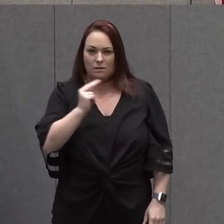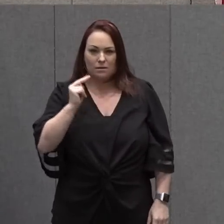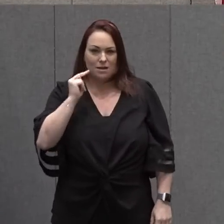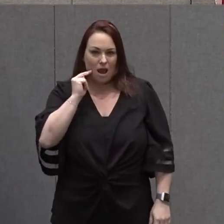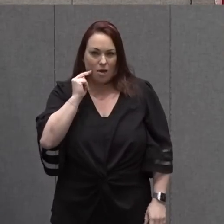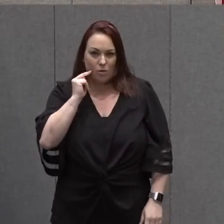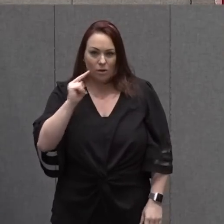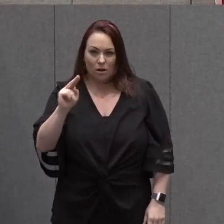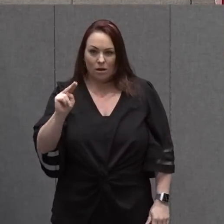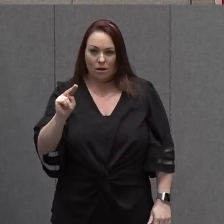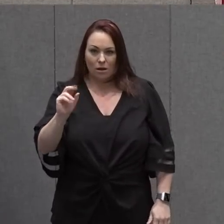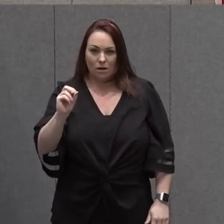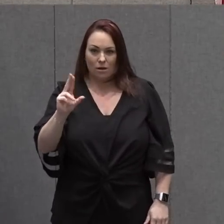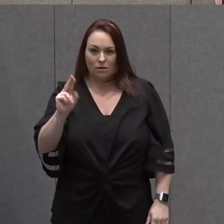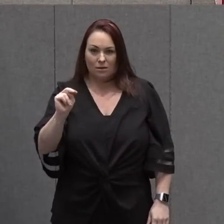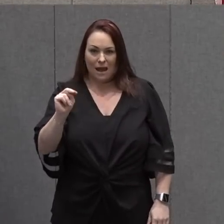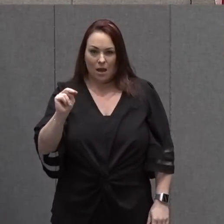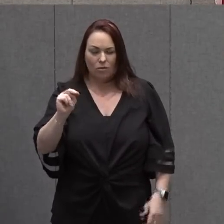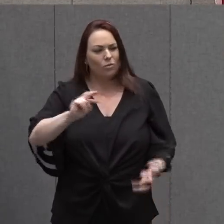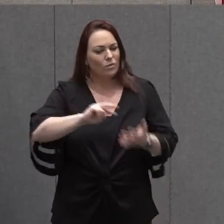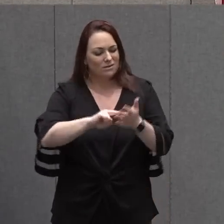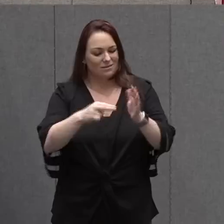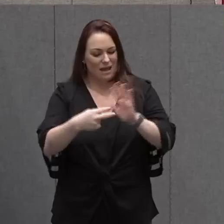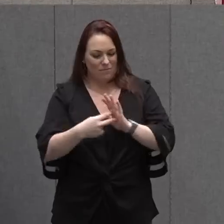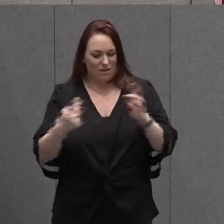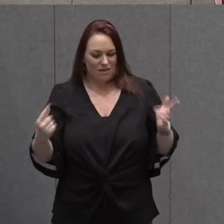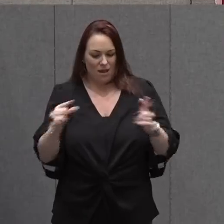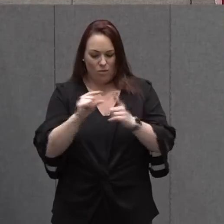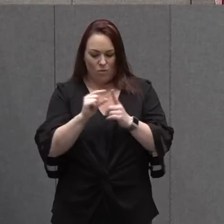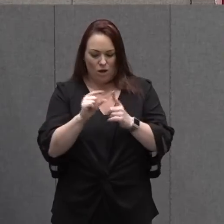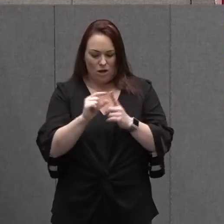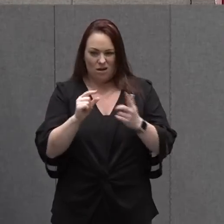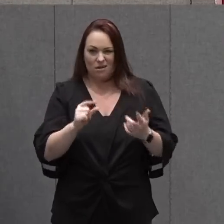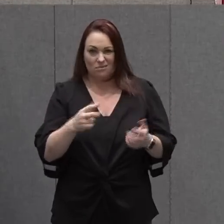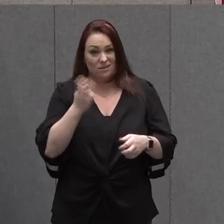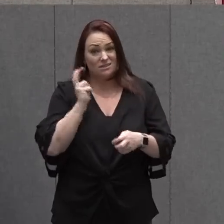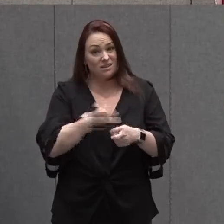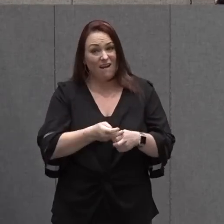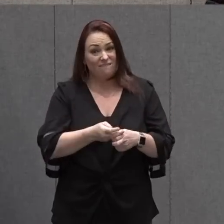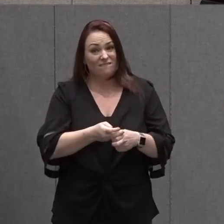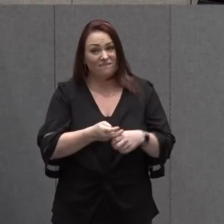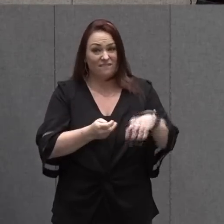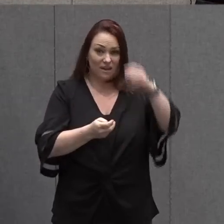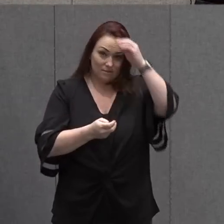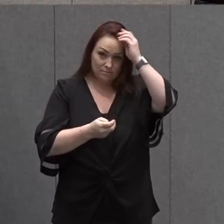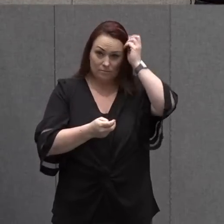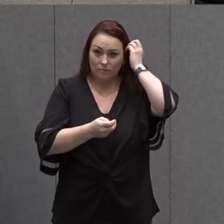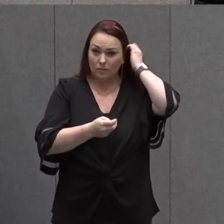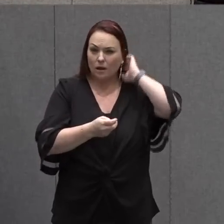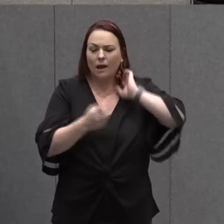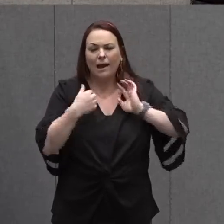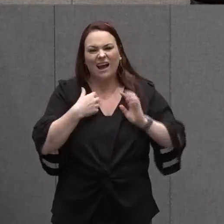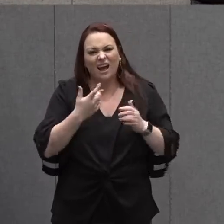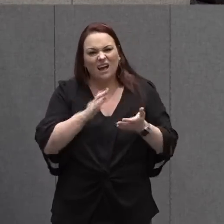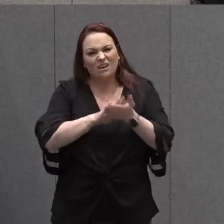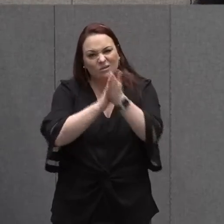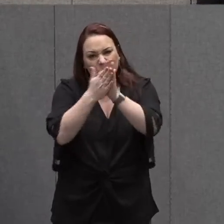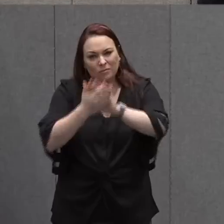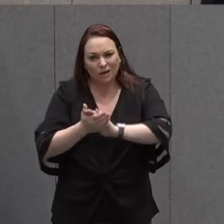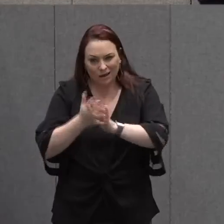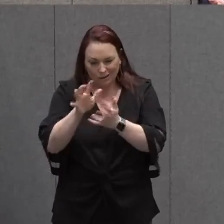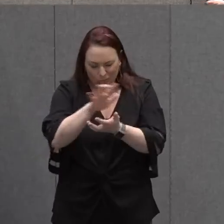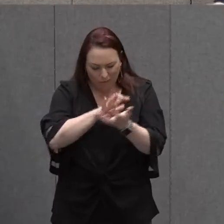What do we think a noun is? Okay. This is a tough one because I get confused